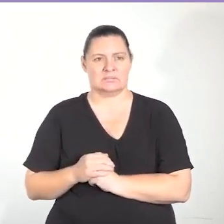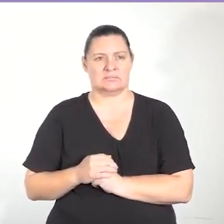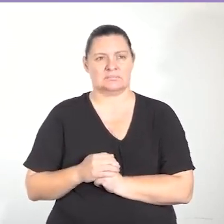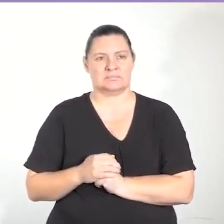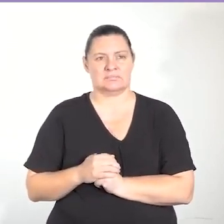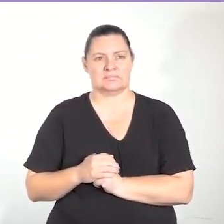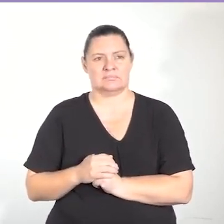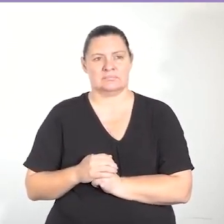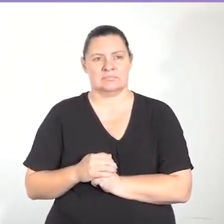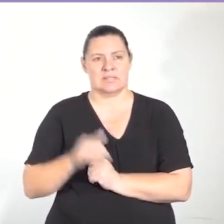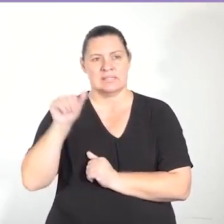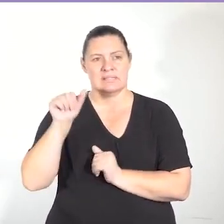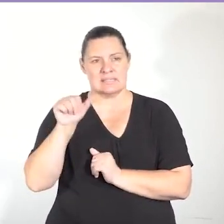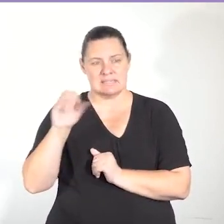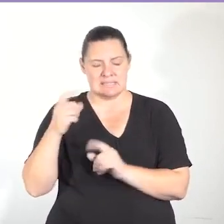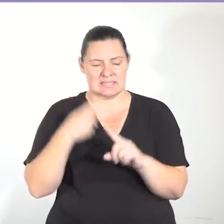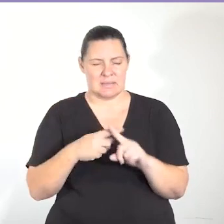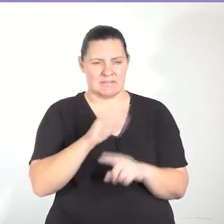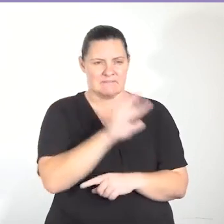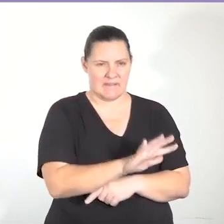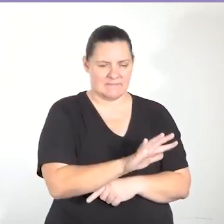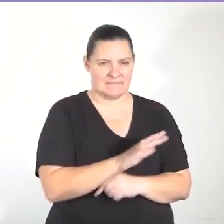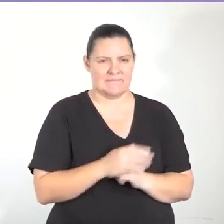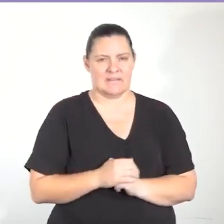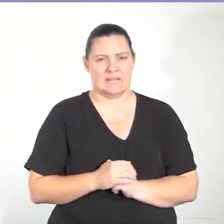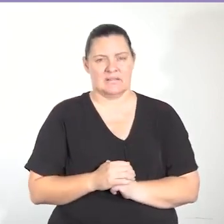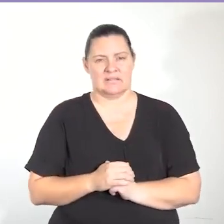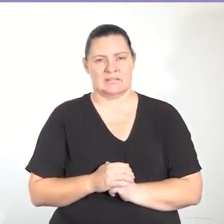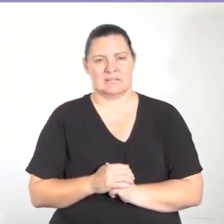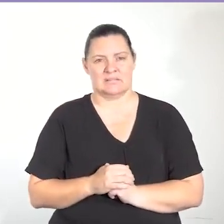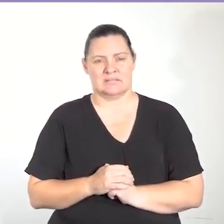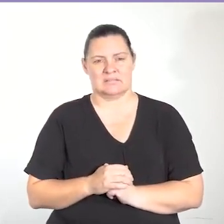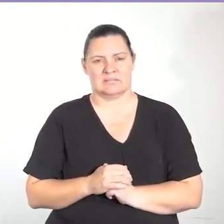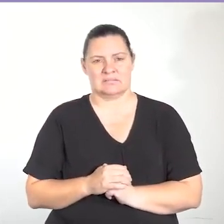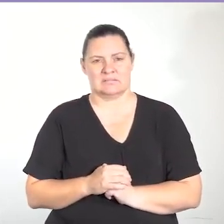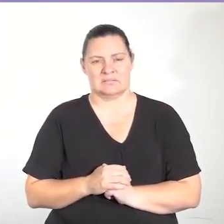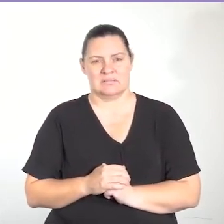320. So 60 multiplied by 5, that will give us a